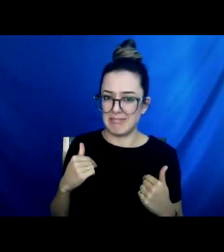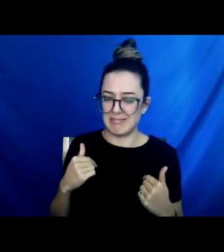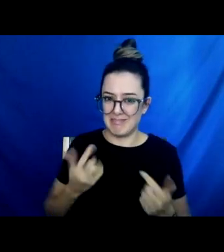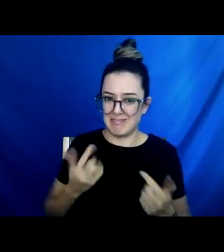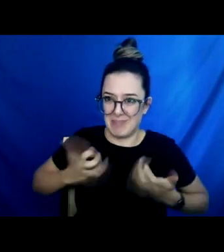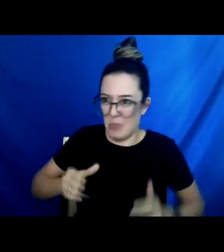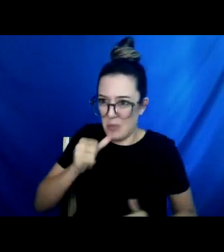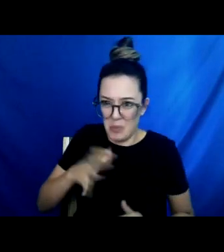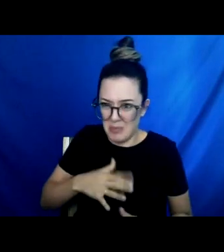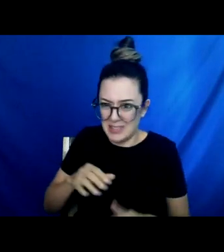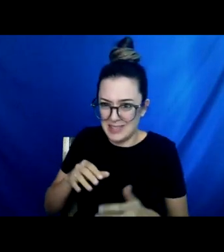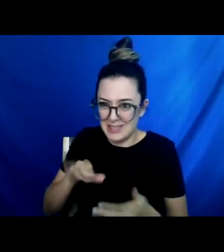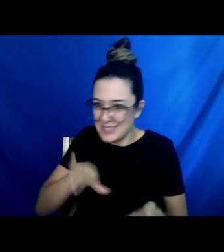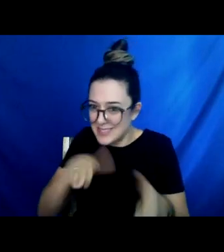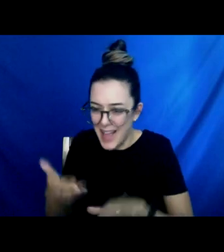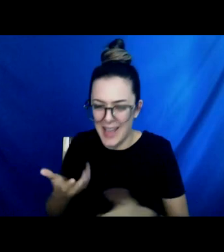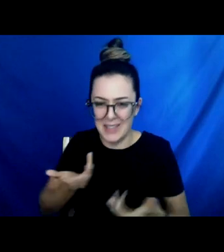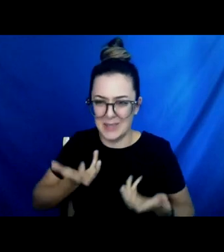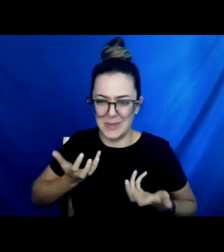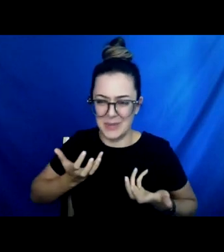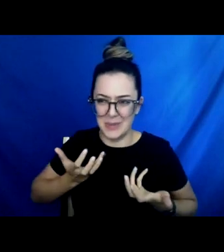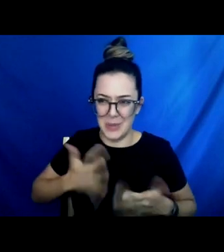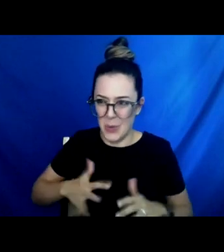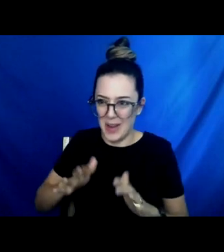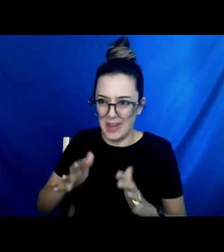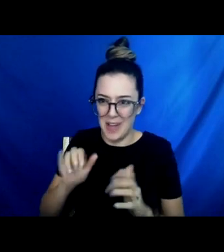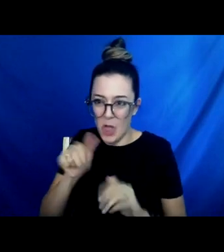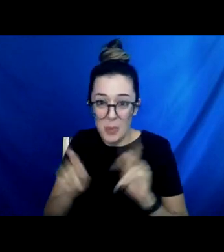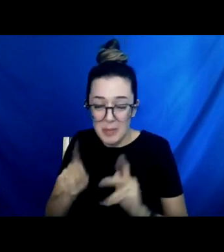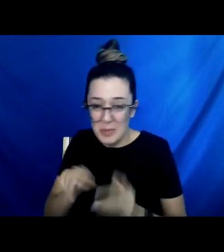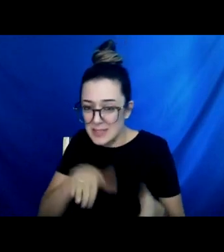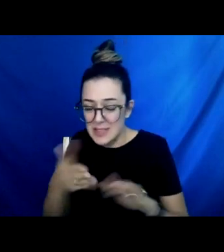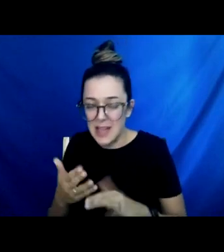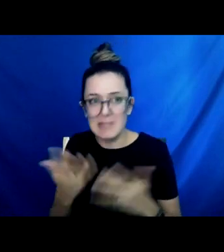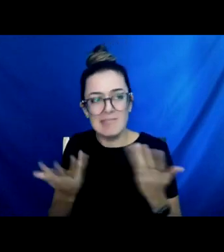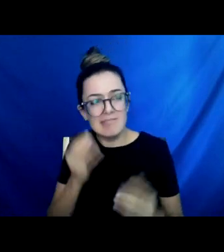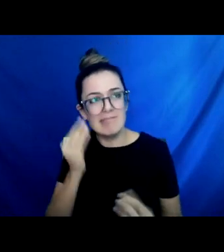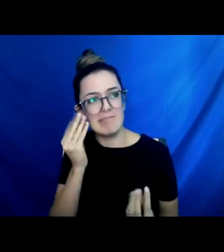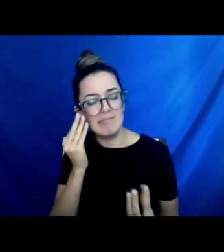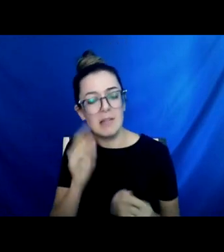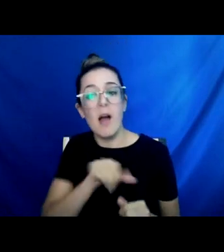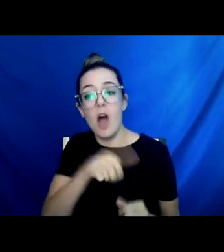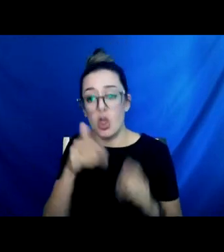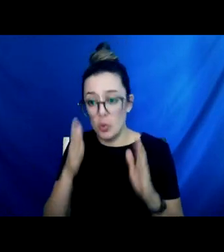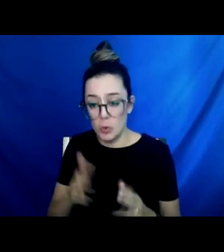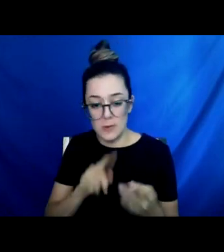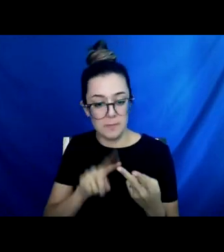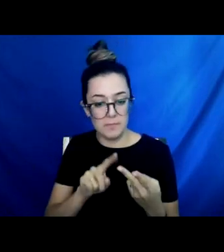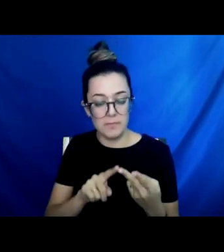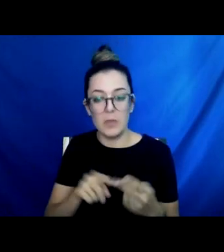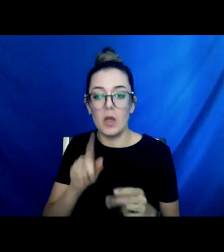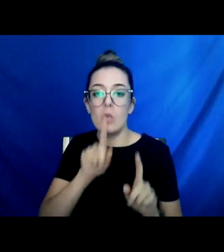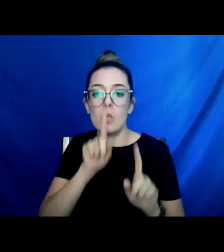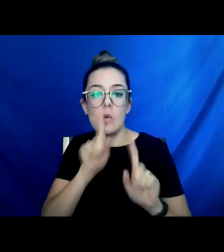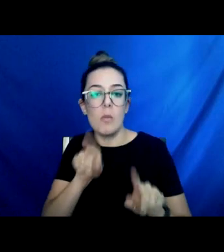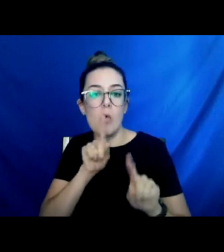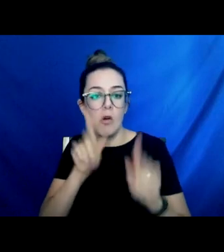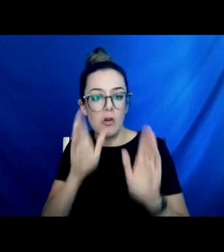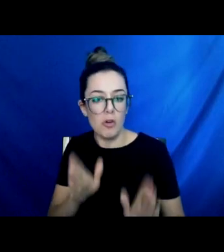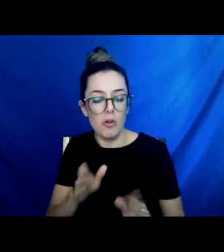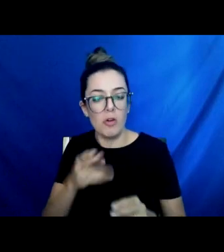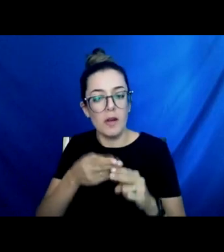terrifying. So then the other person that was there I really wanted to speak to was a reporter named Roy Gutman. He